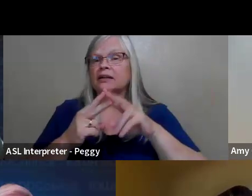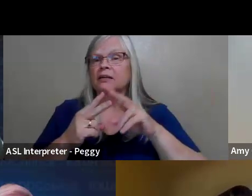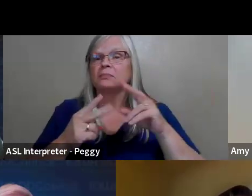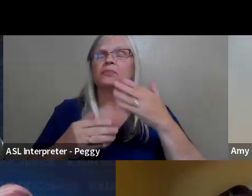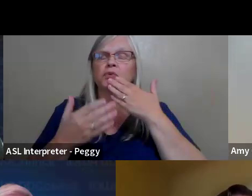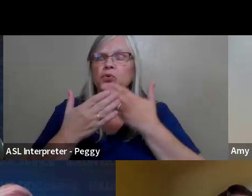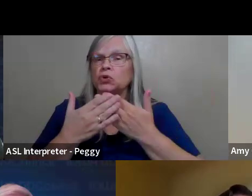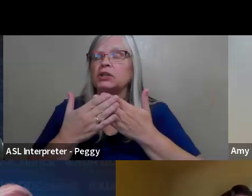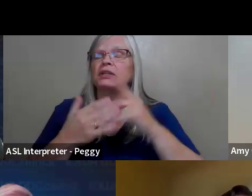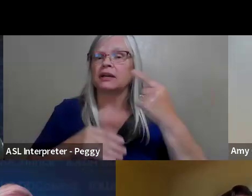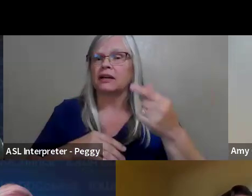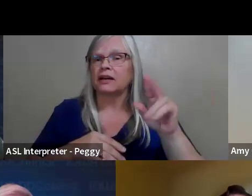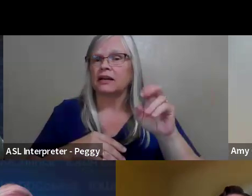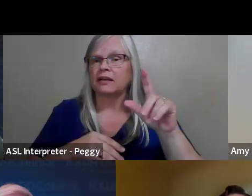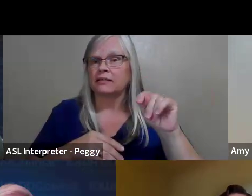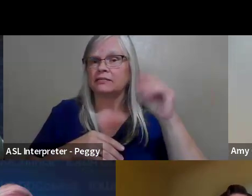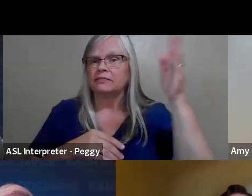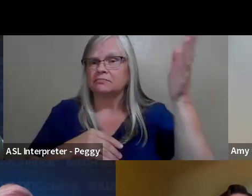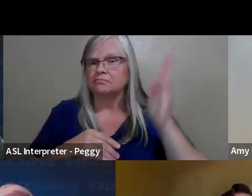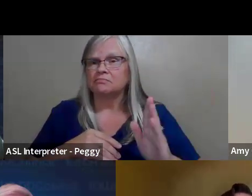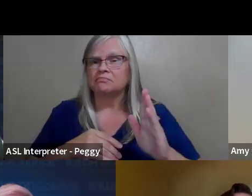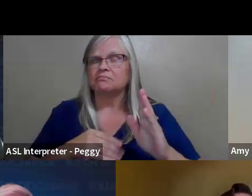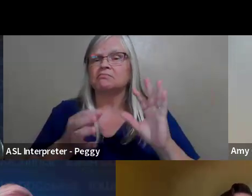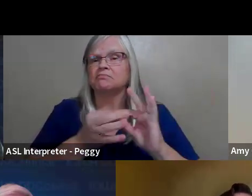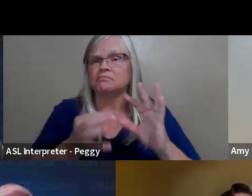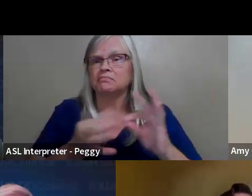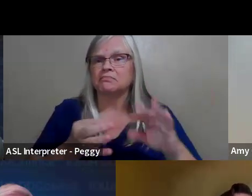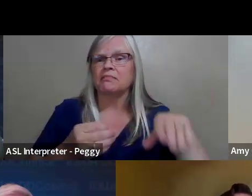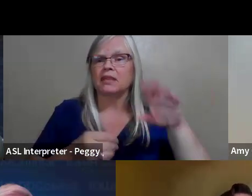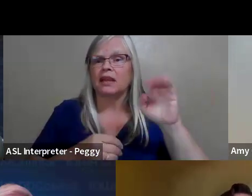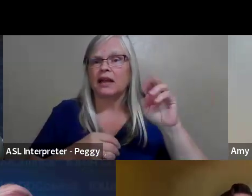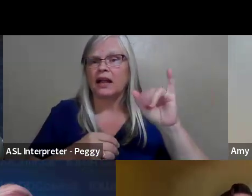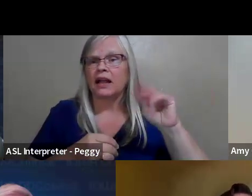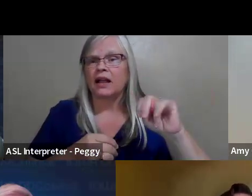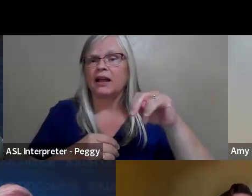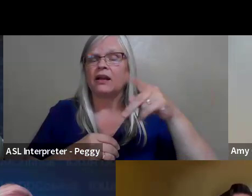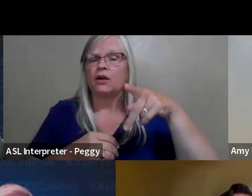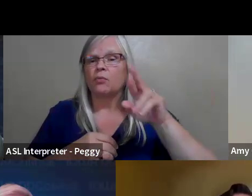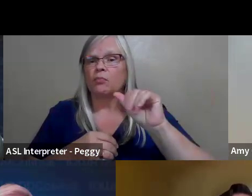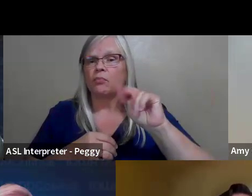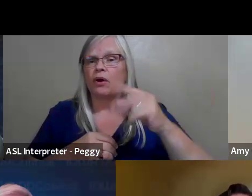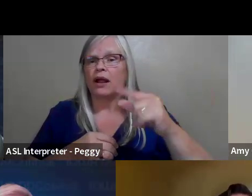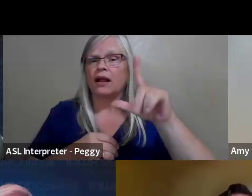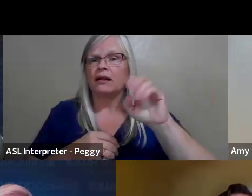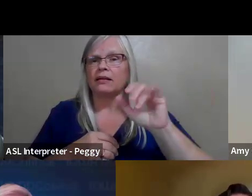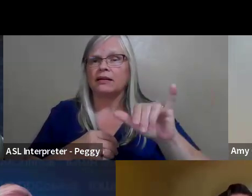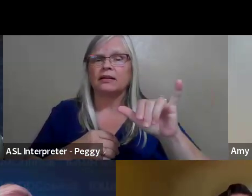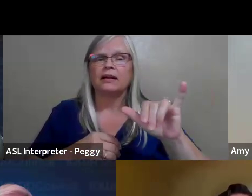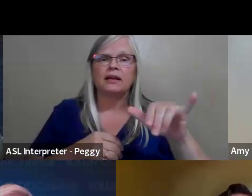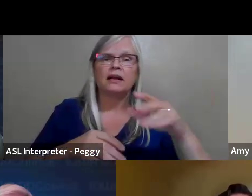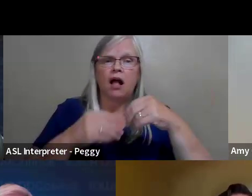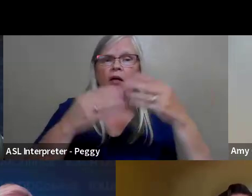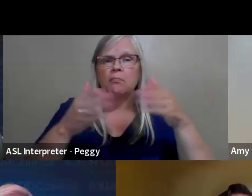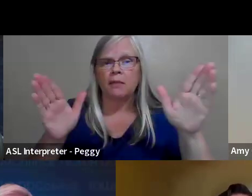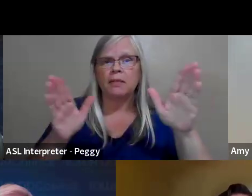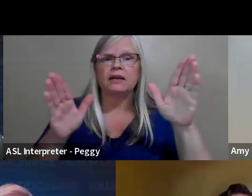speakers today that we're going to get to here soon. We've got Aaron Prangley, who is our Director of the Public Policy National Association for Councils